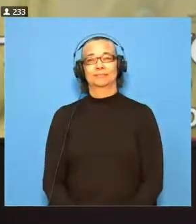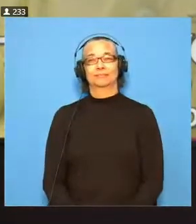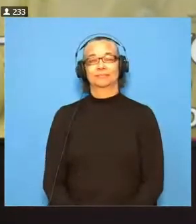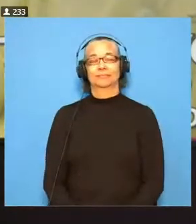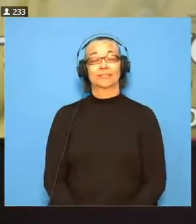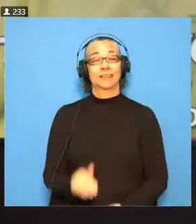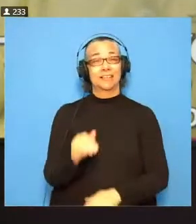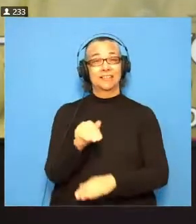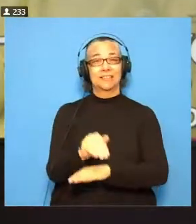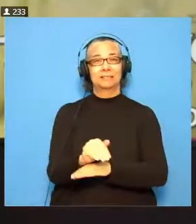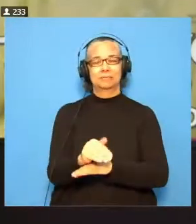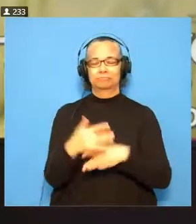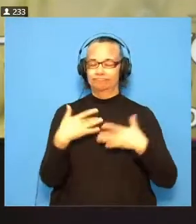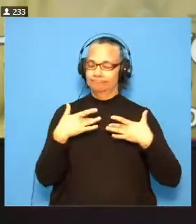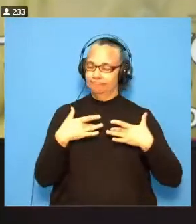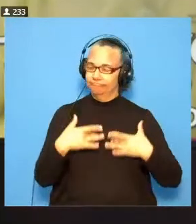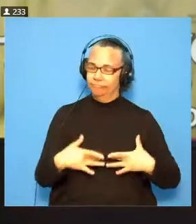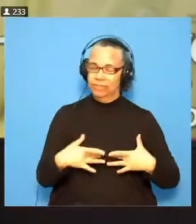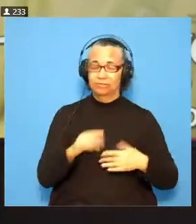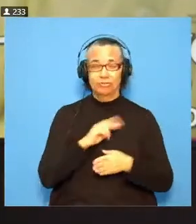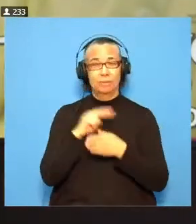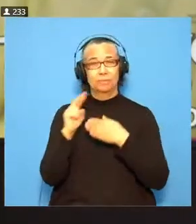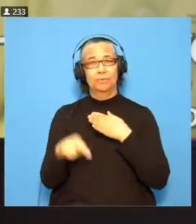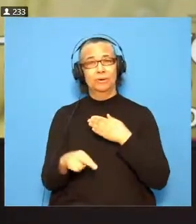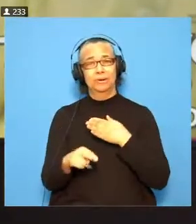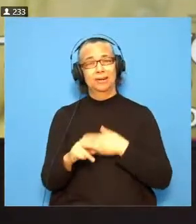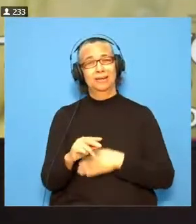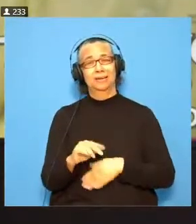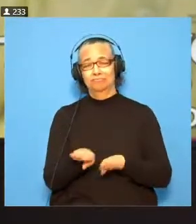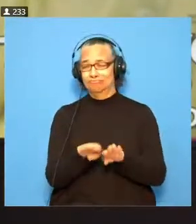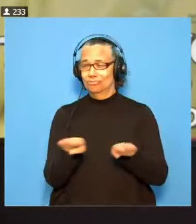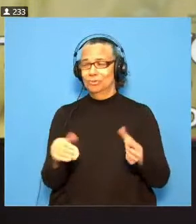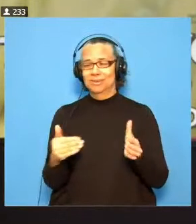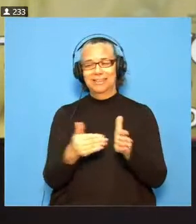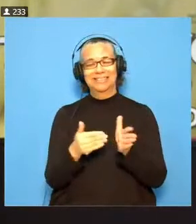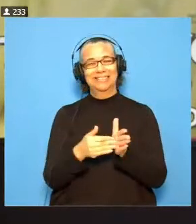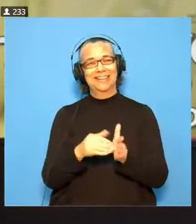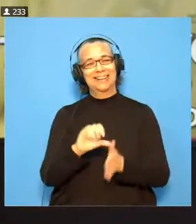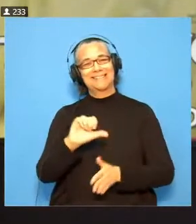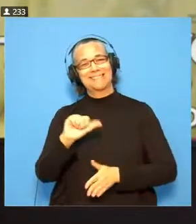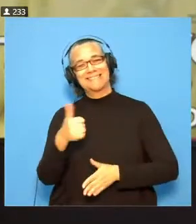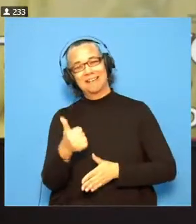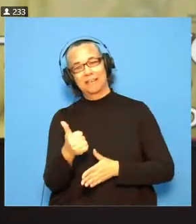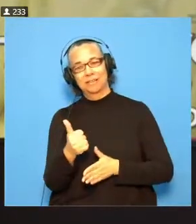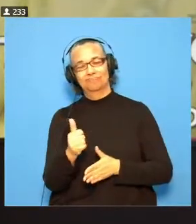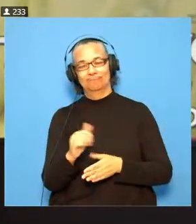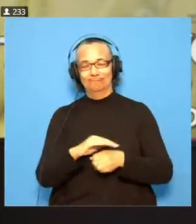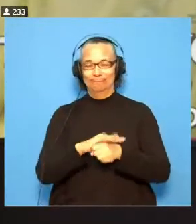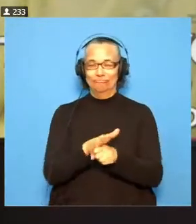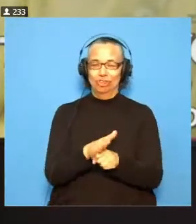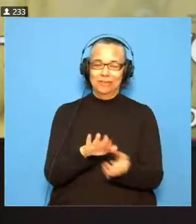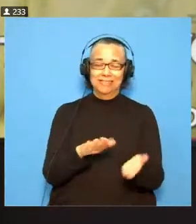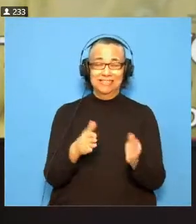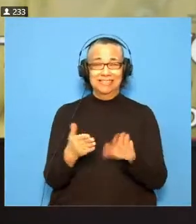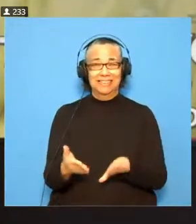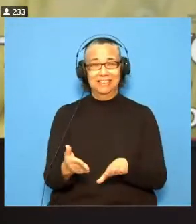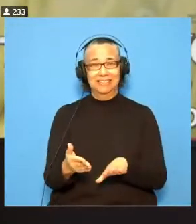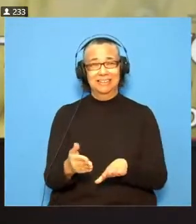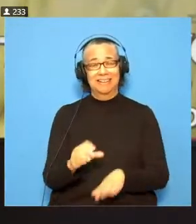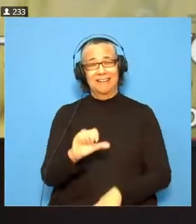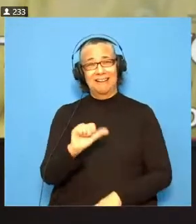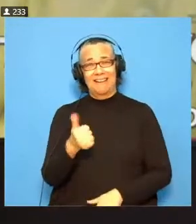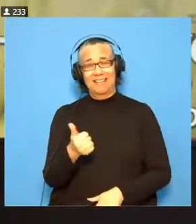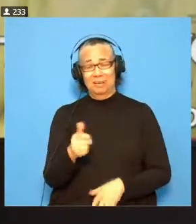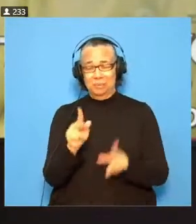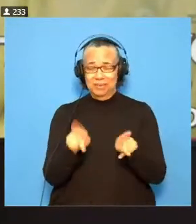This evening, I am saddened to report that Bermuda has once again experienced another COVID-19 related death. The loss of another